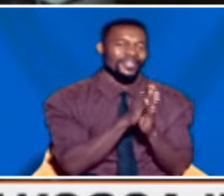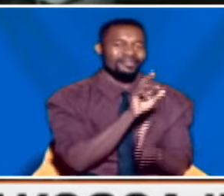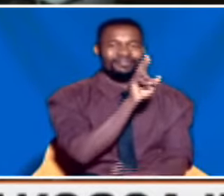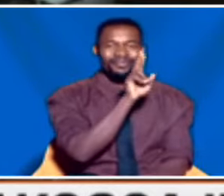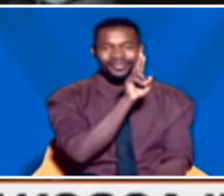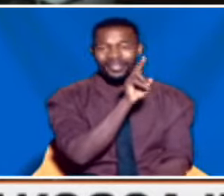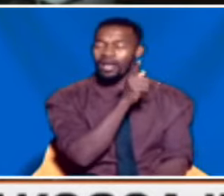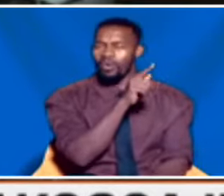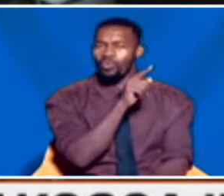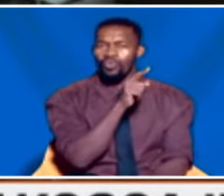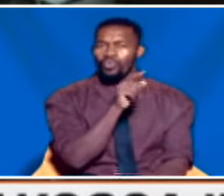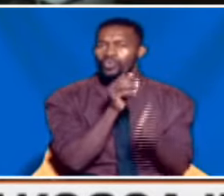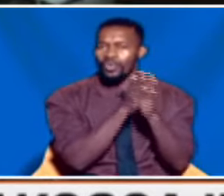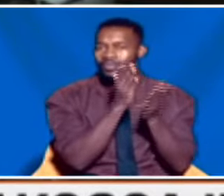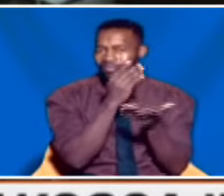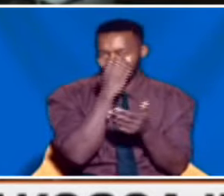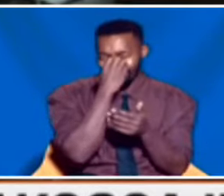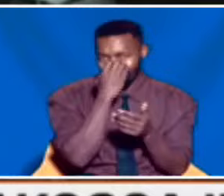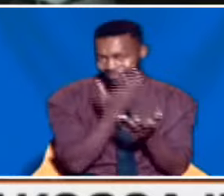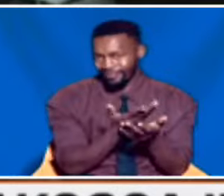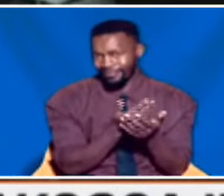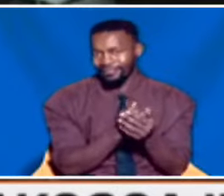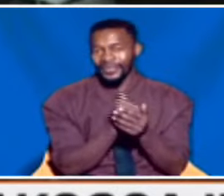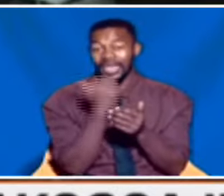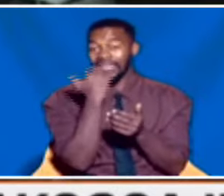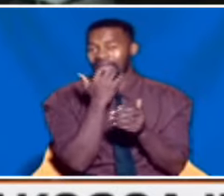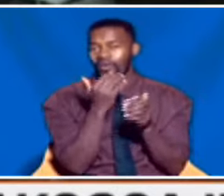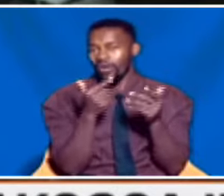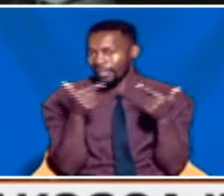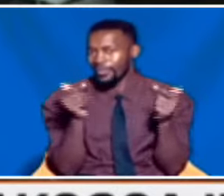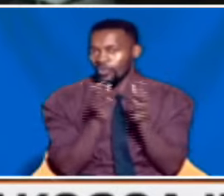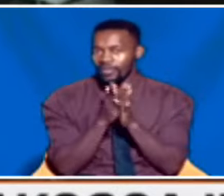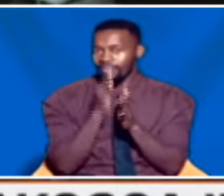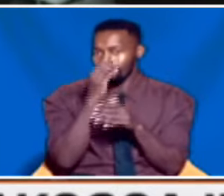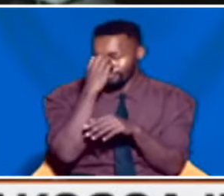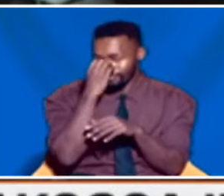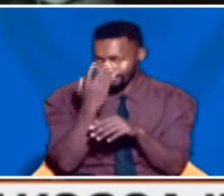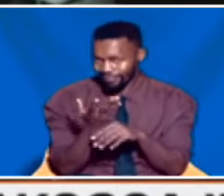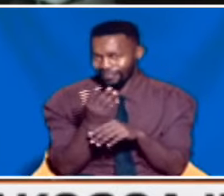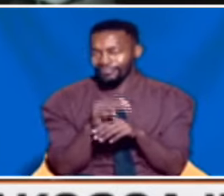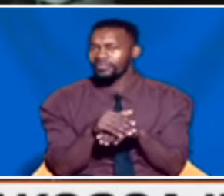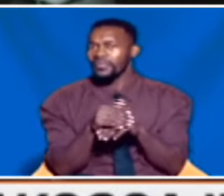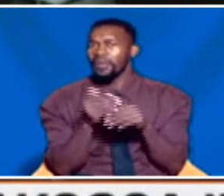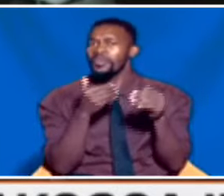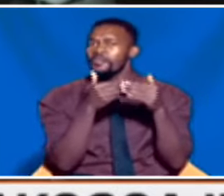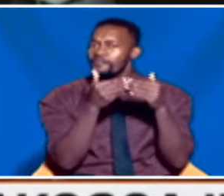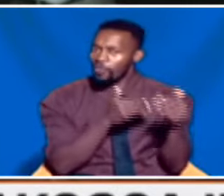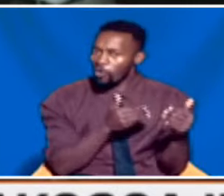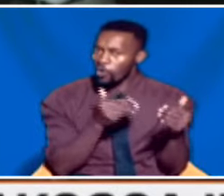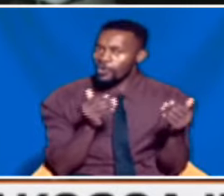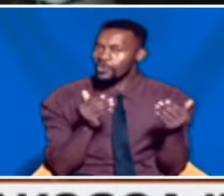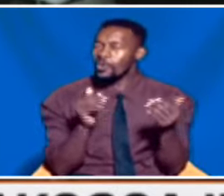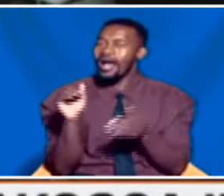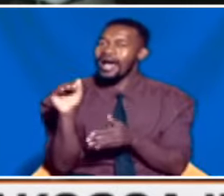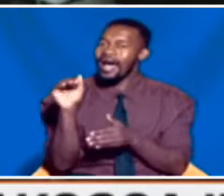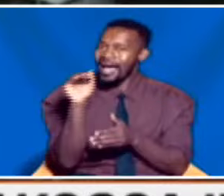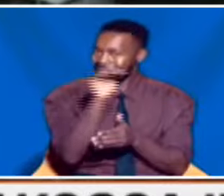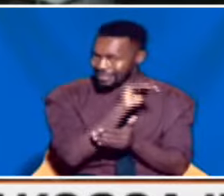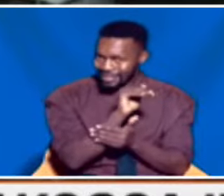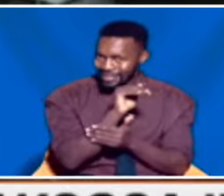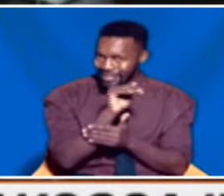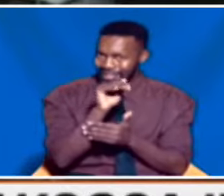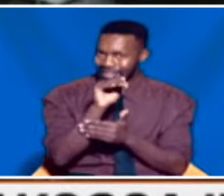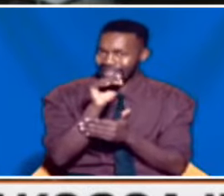unity. And before you go looking for the unity of the whole country or looking for